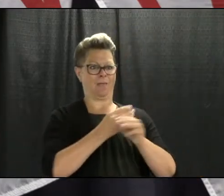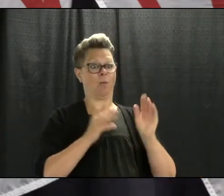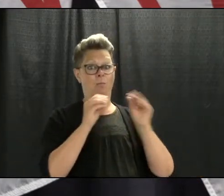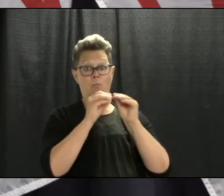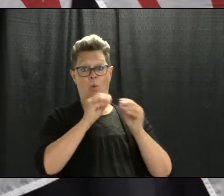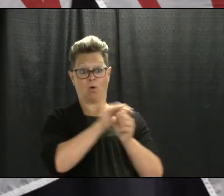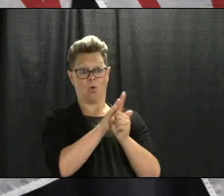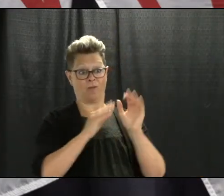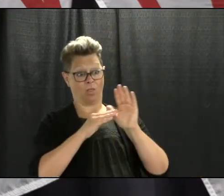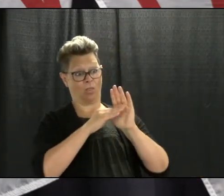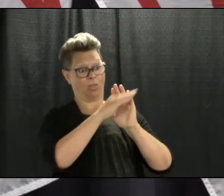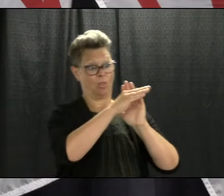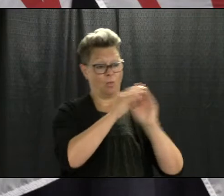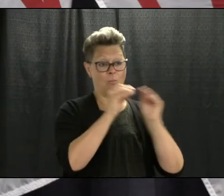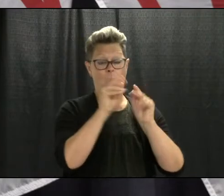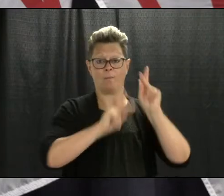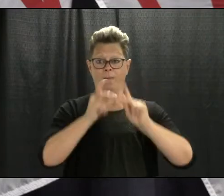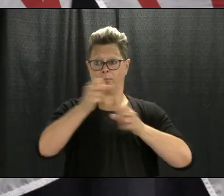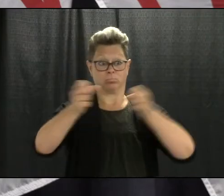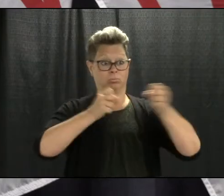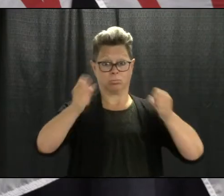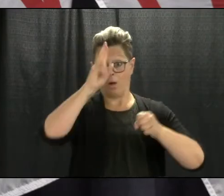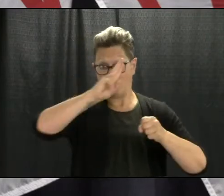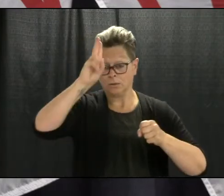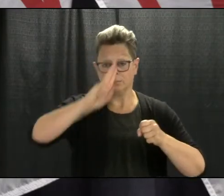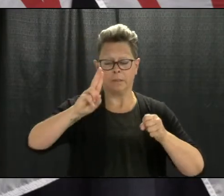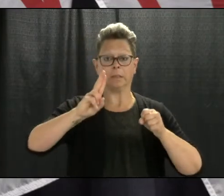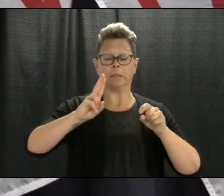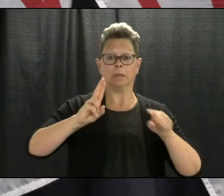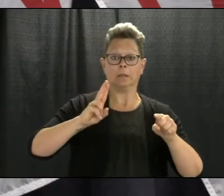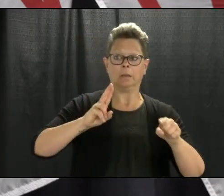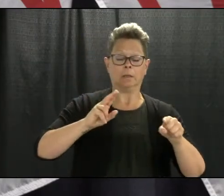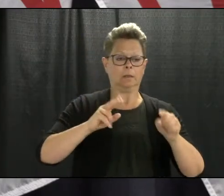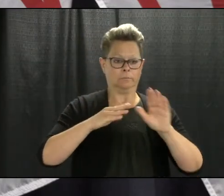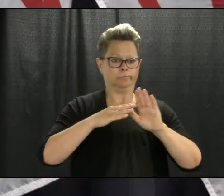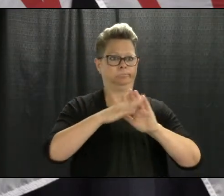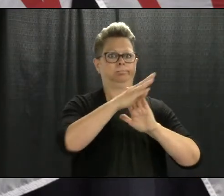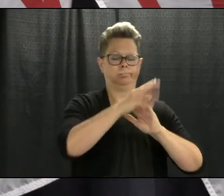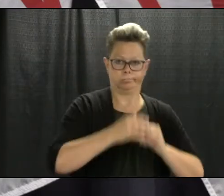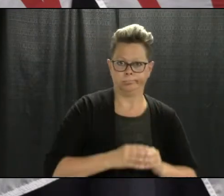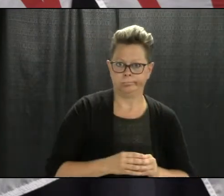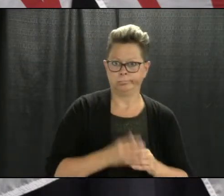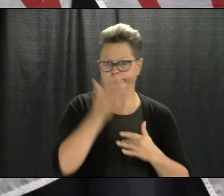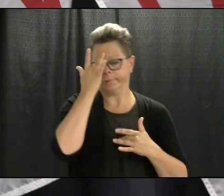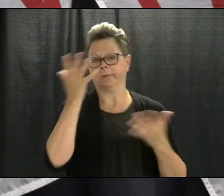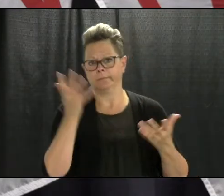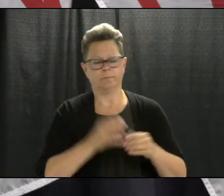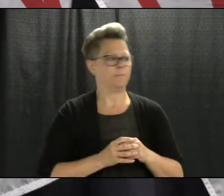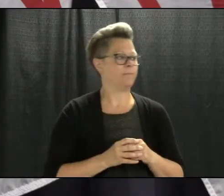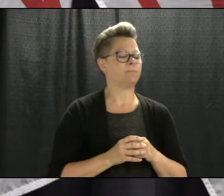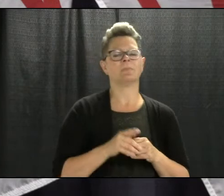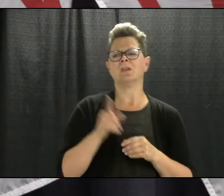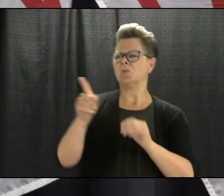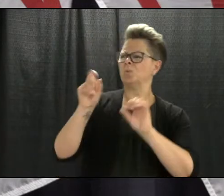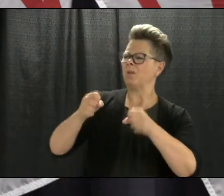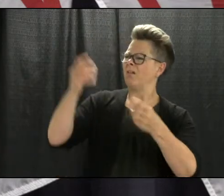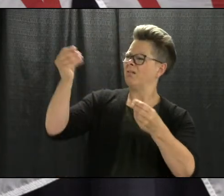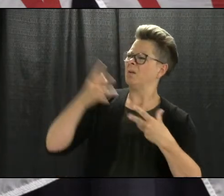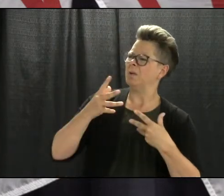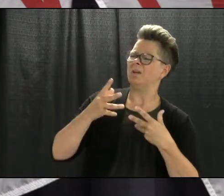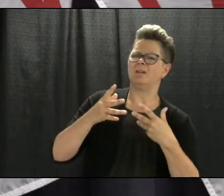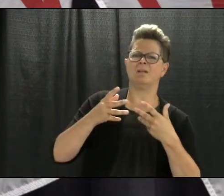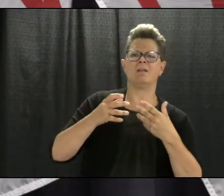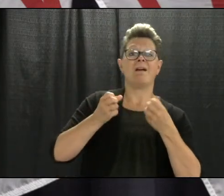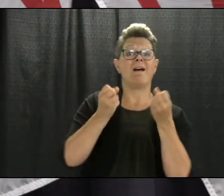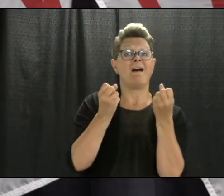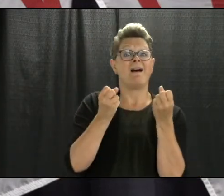more hospitalizations across the country in that age group. Are you able to give us an idea of the number of